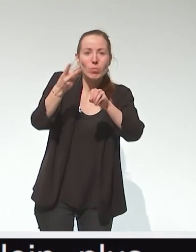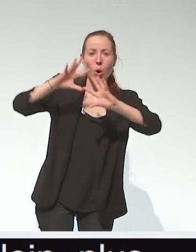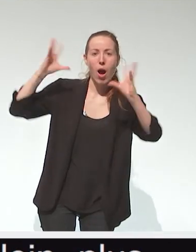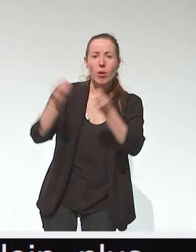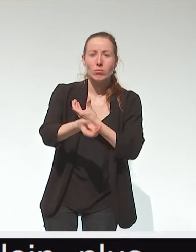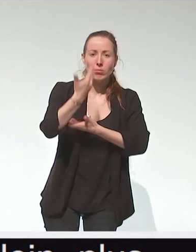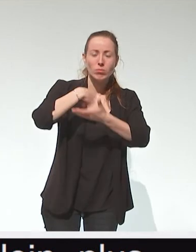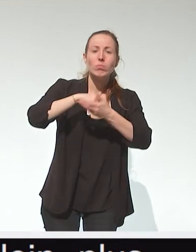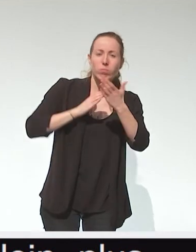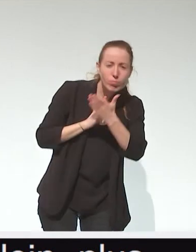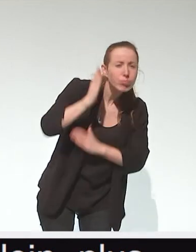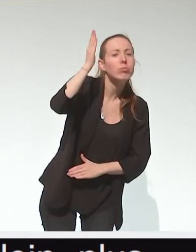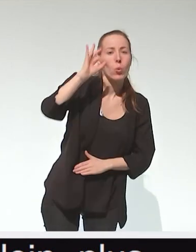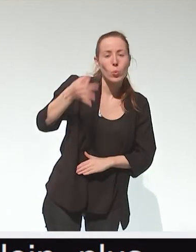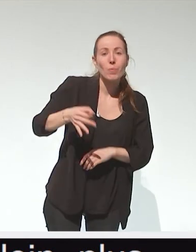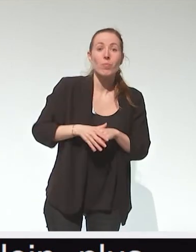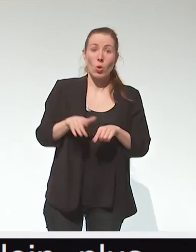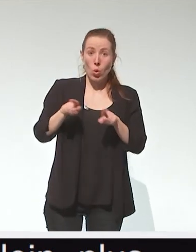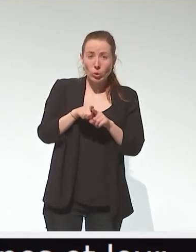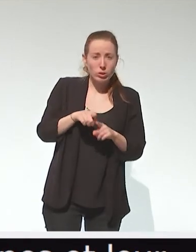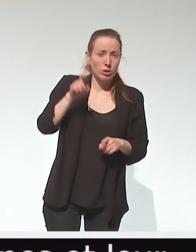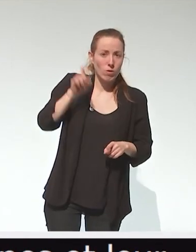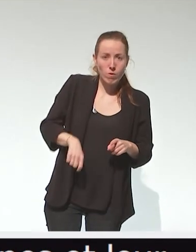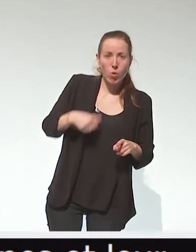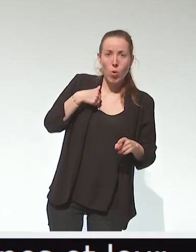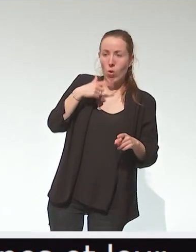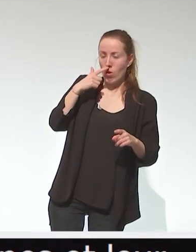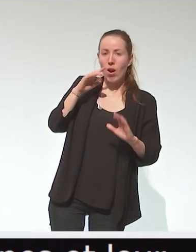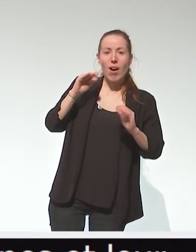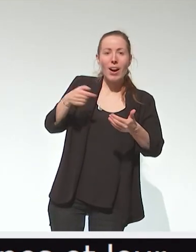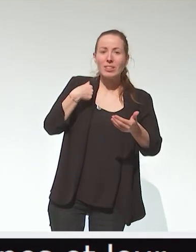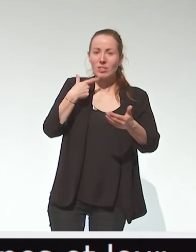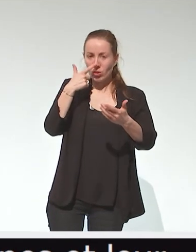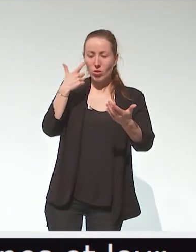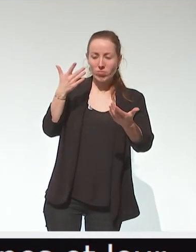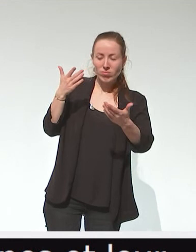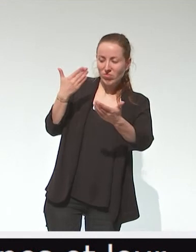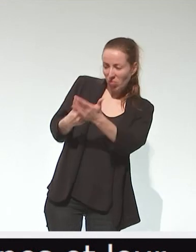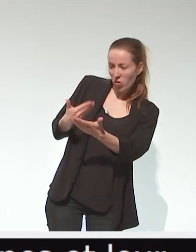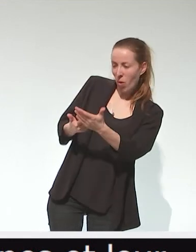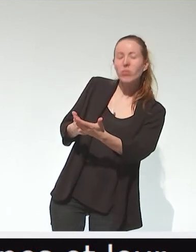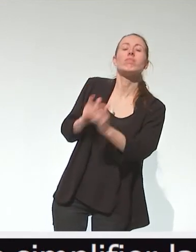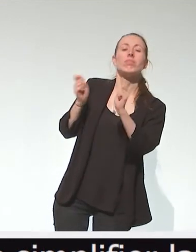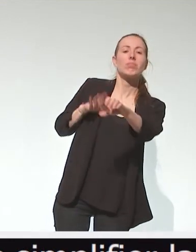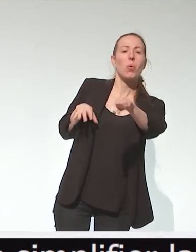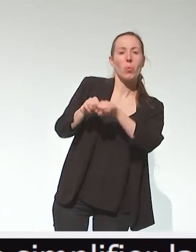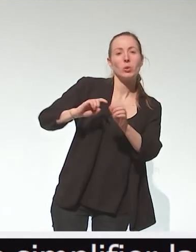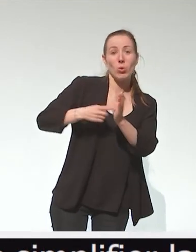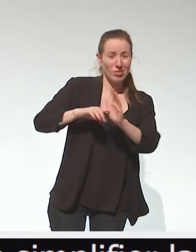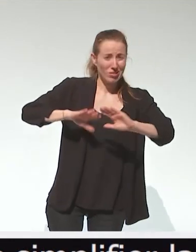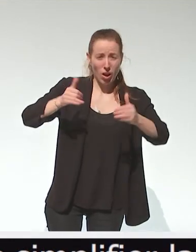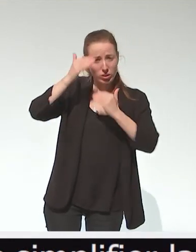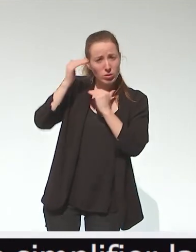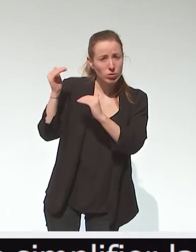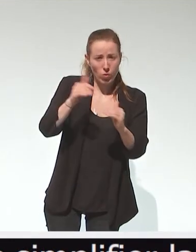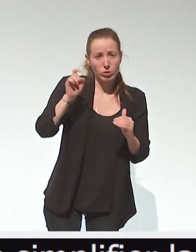and is necessary to include PWDs and their carers and their loved ones around the table so we can move faster. Make